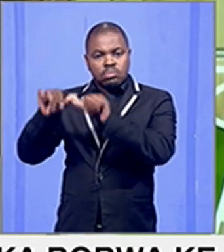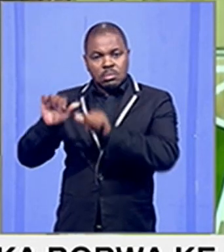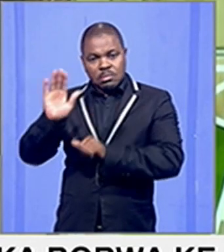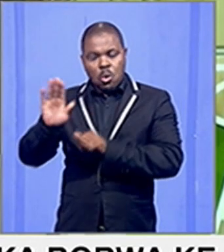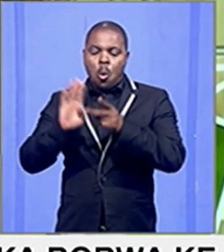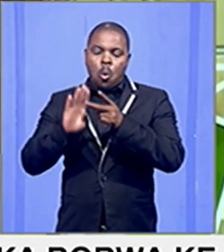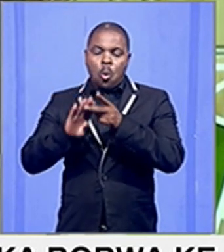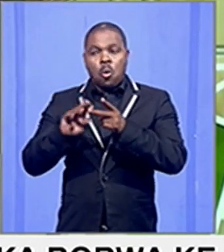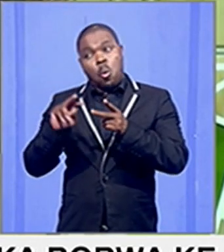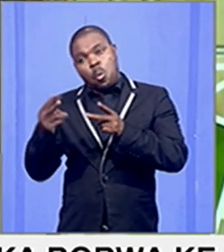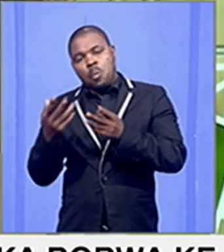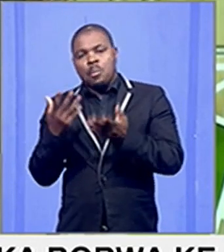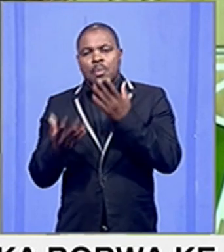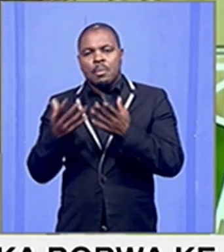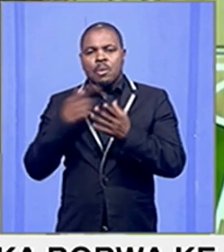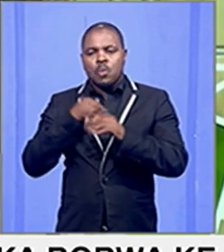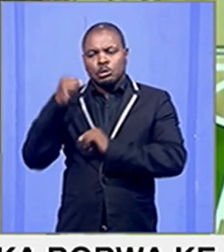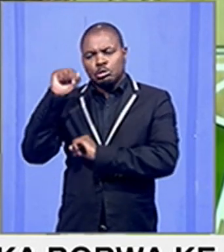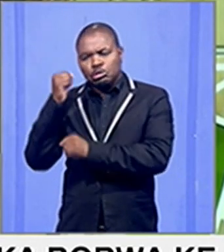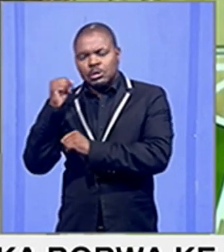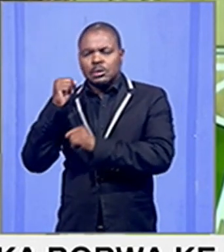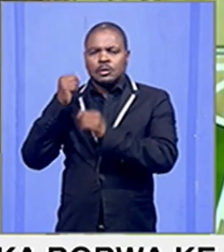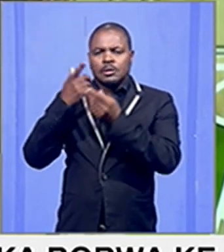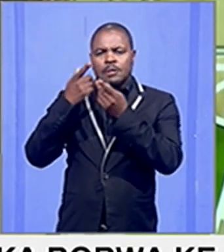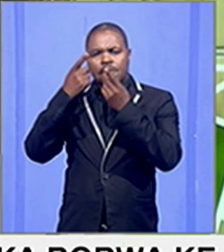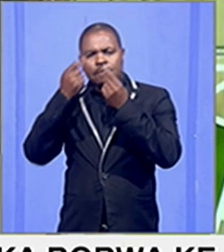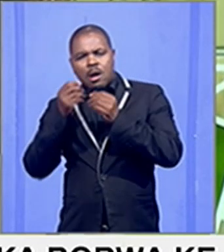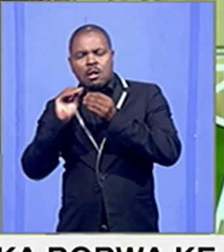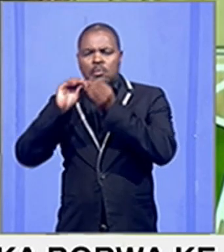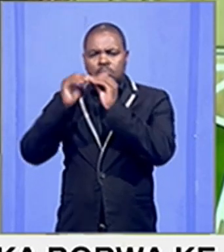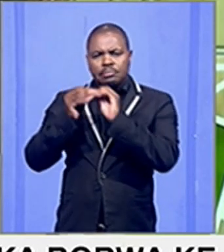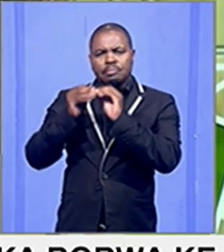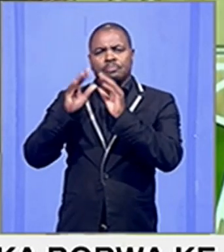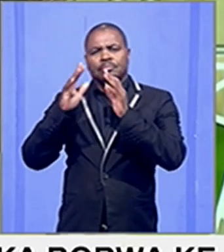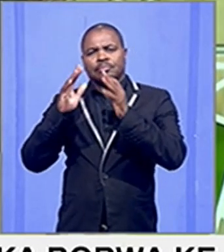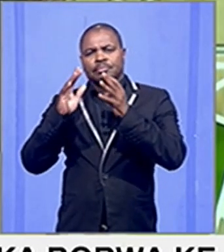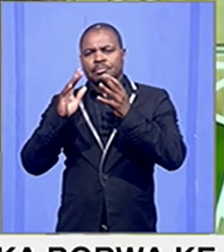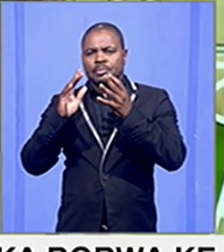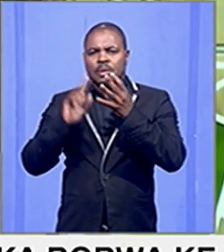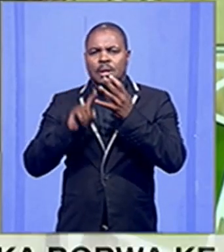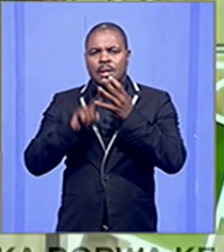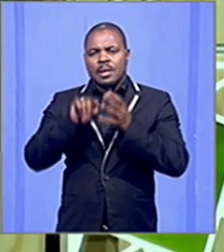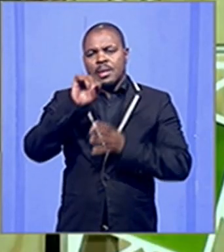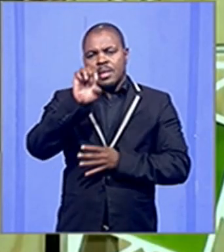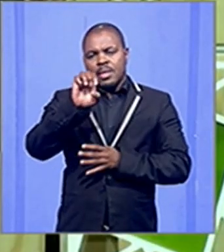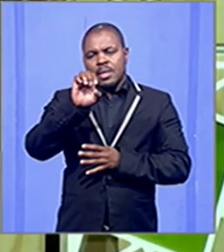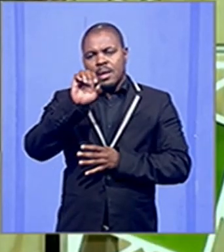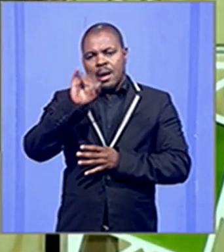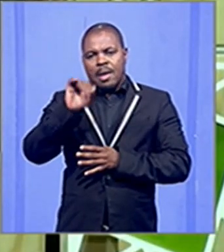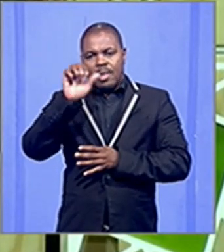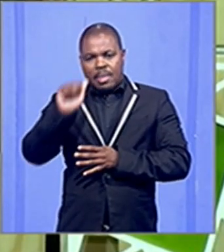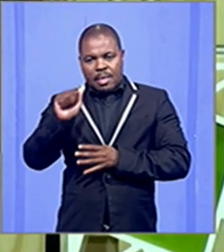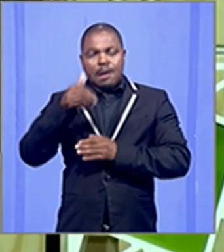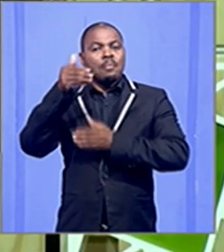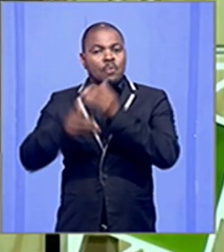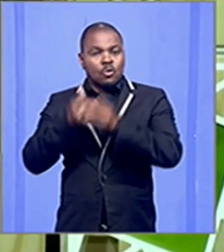of going through engineering, financial close, and EIA processes to get